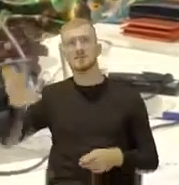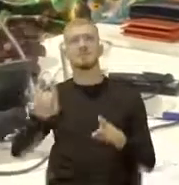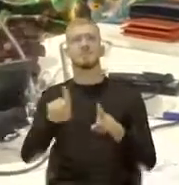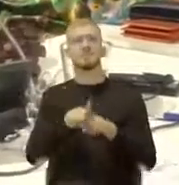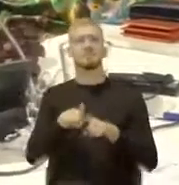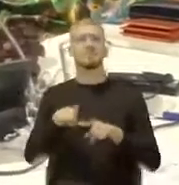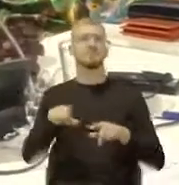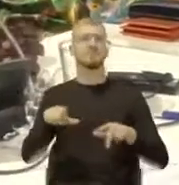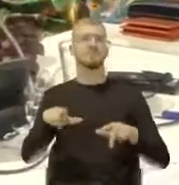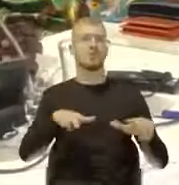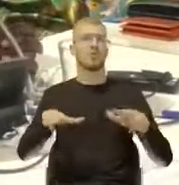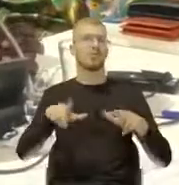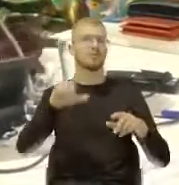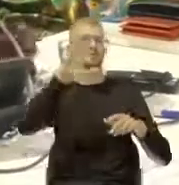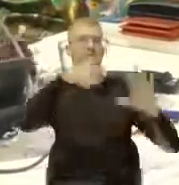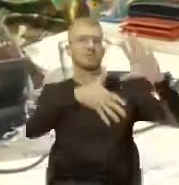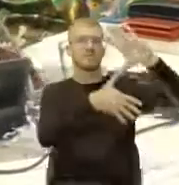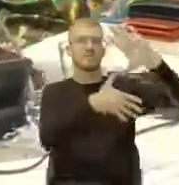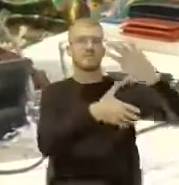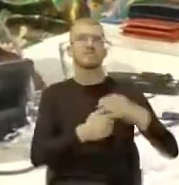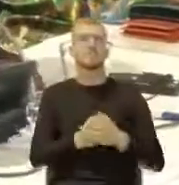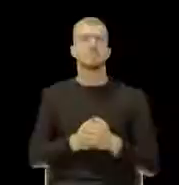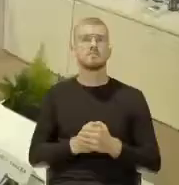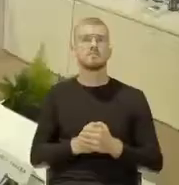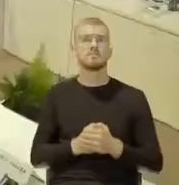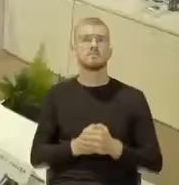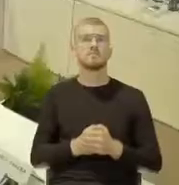government and for mayors. Thank you very much.